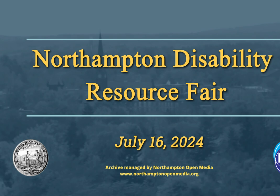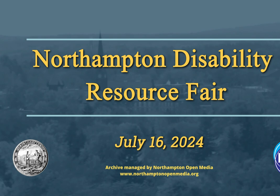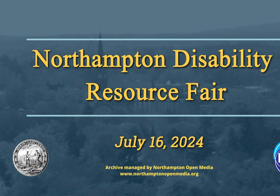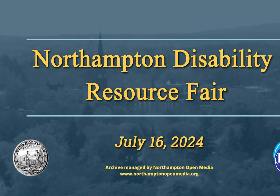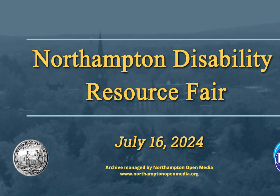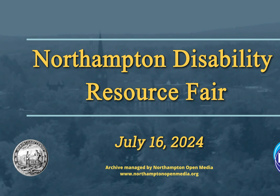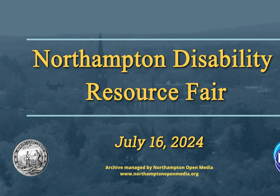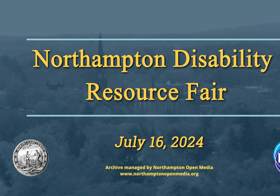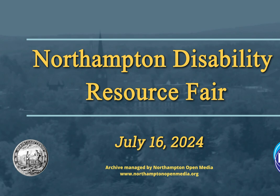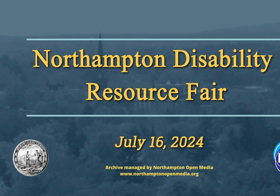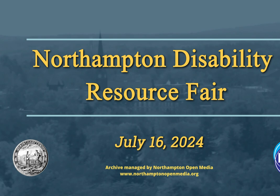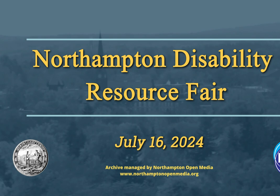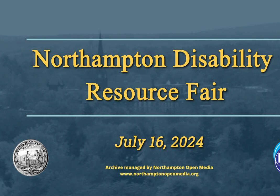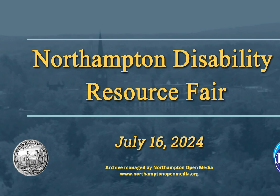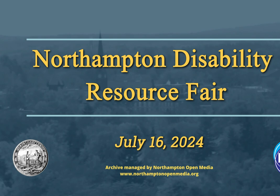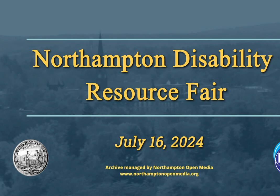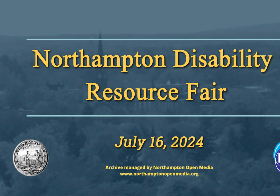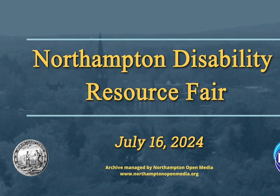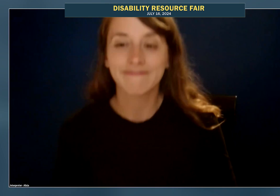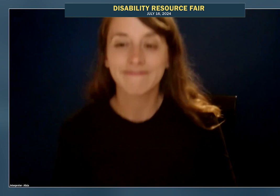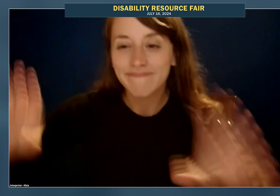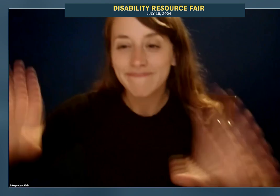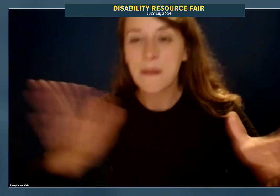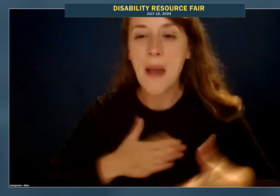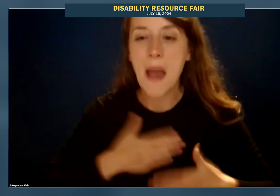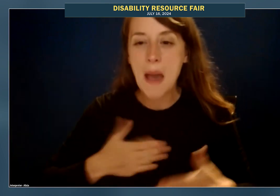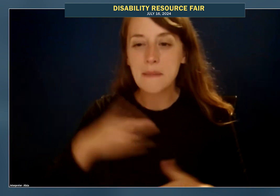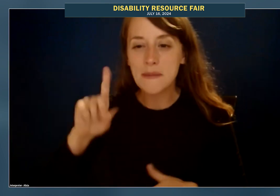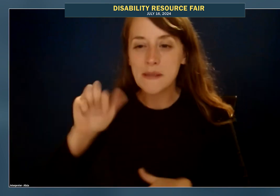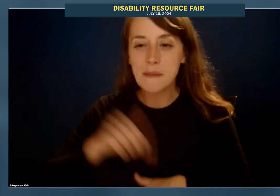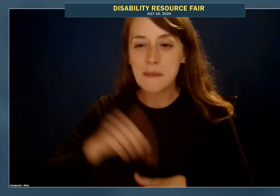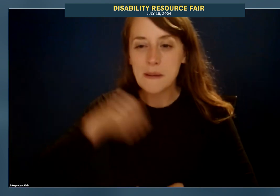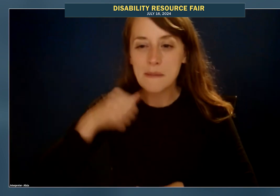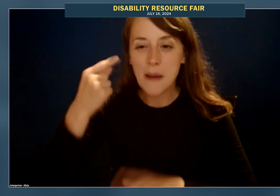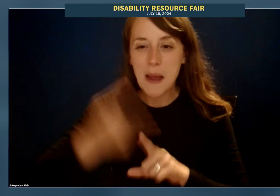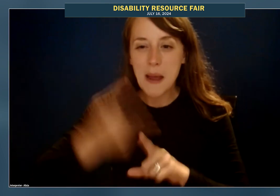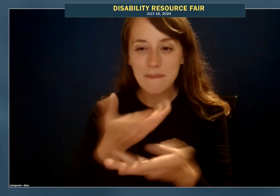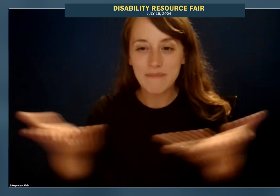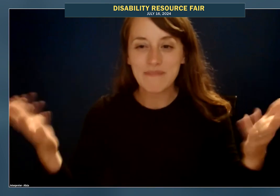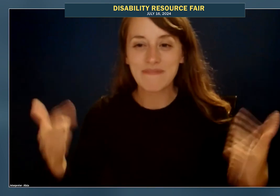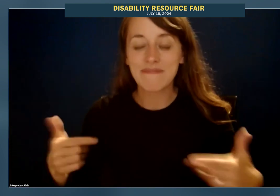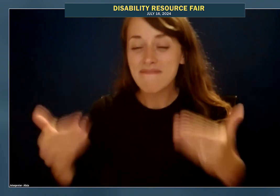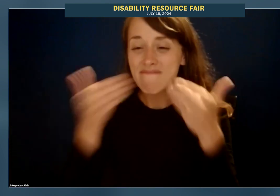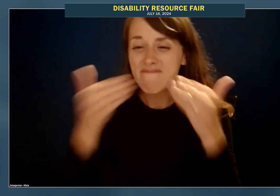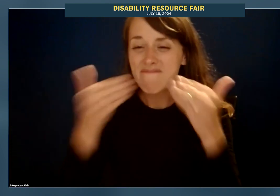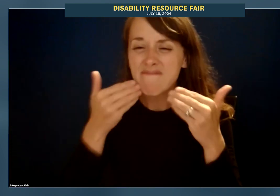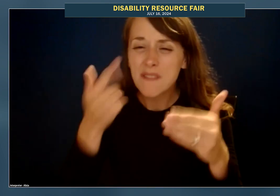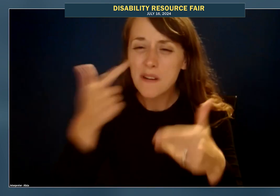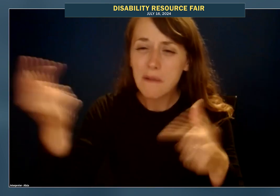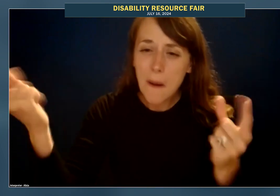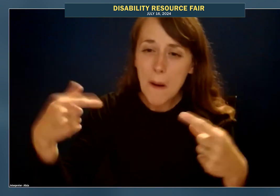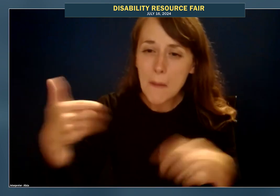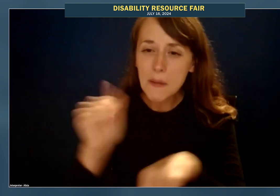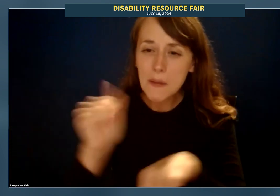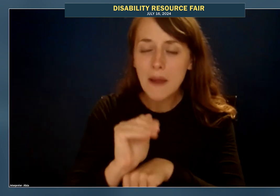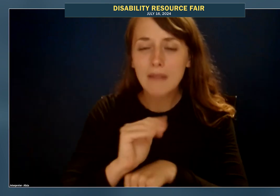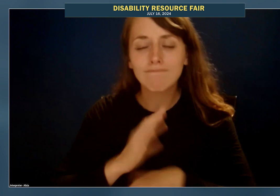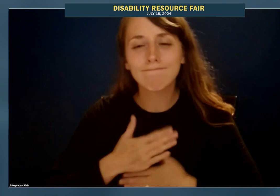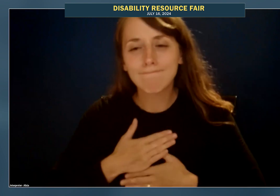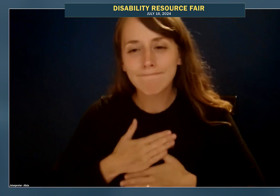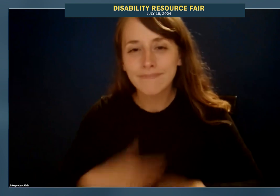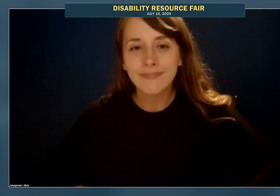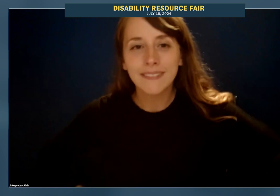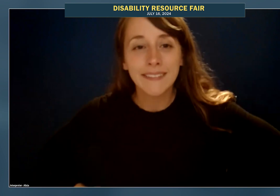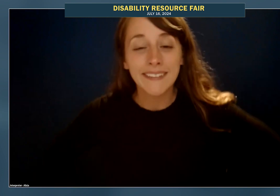Happy Disability Pride Month, everyone. Thank you so much for being here this evening